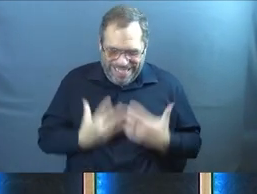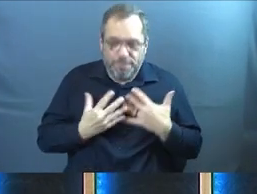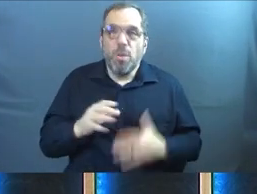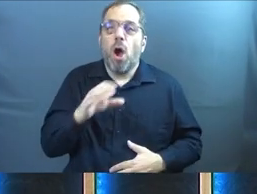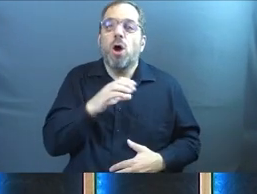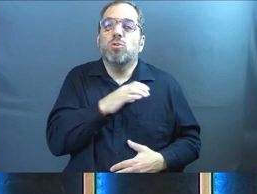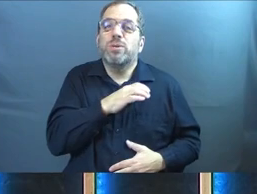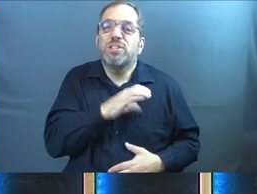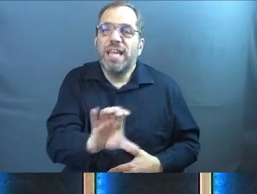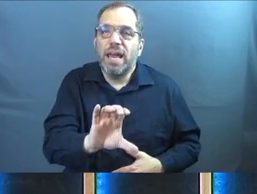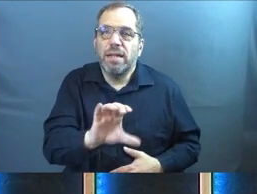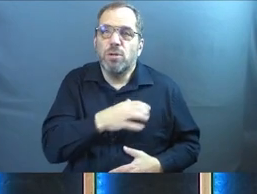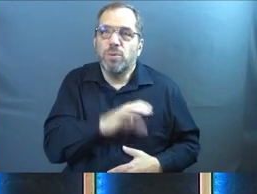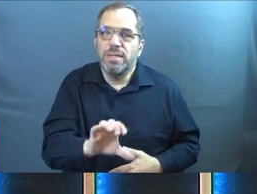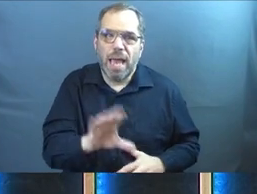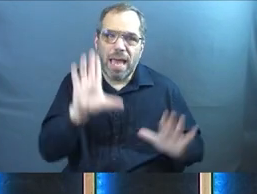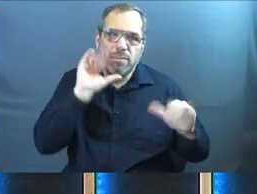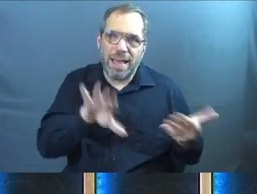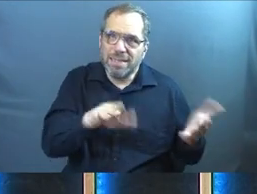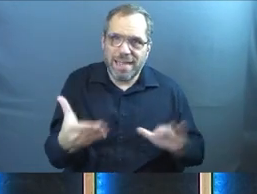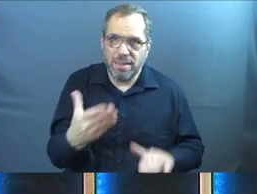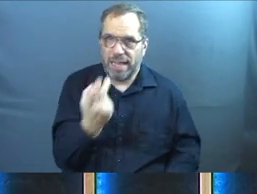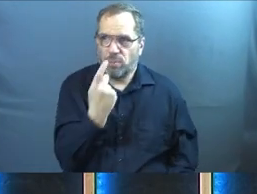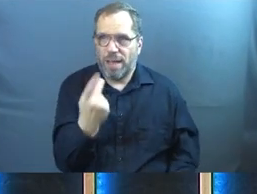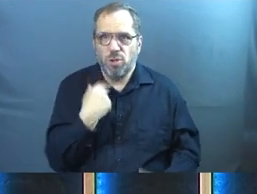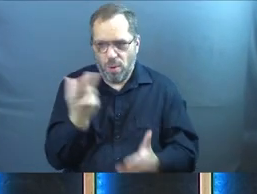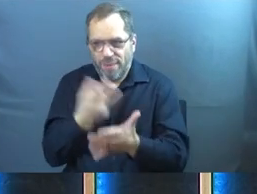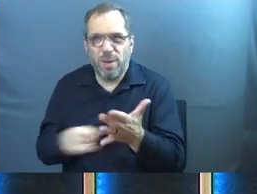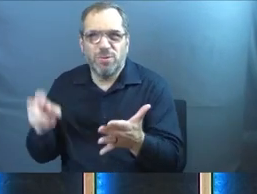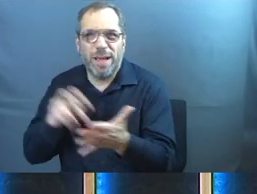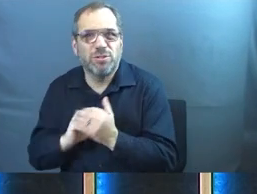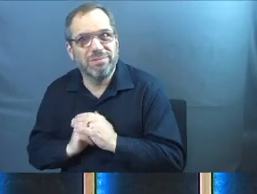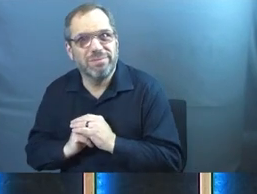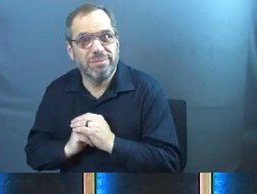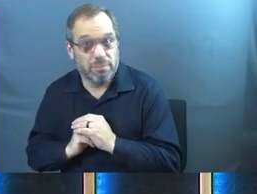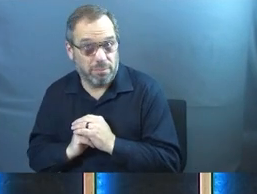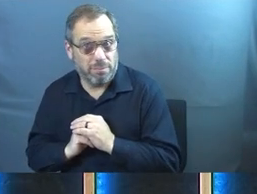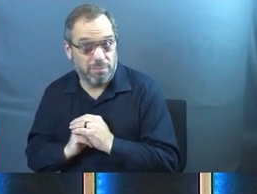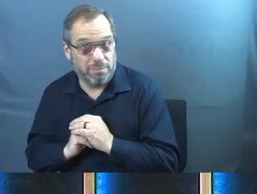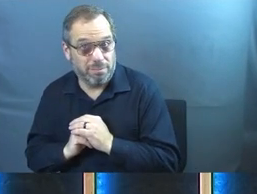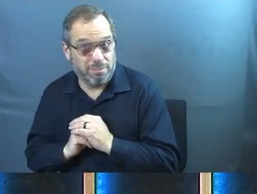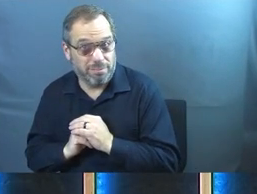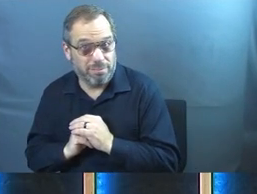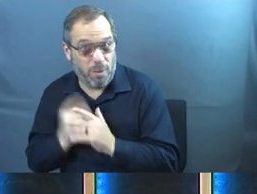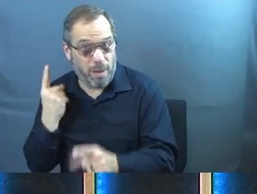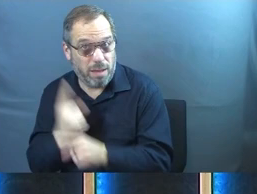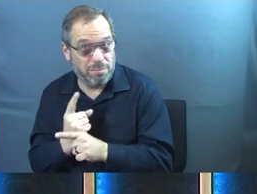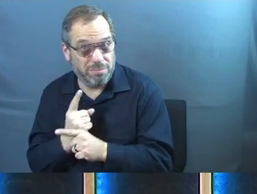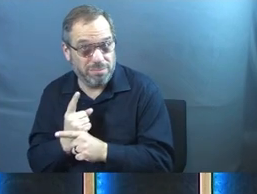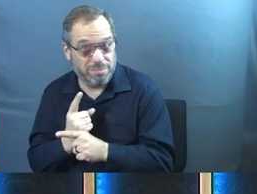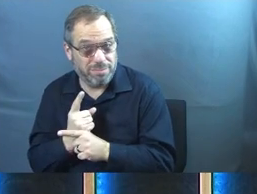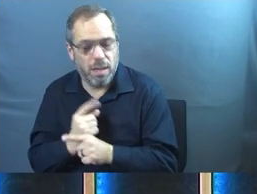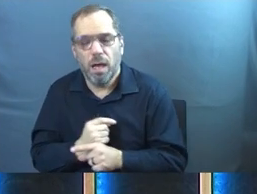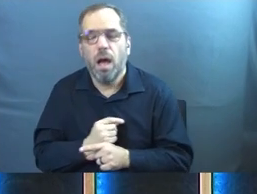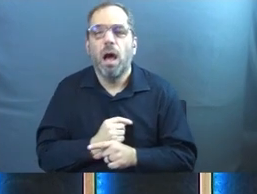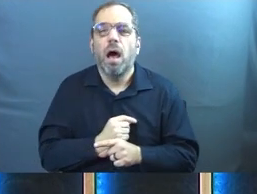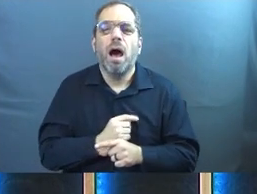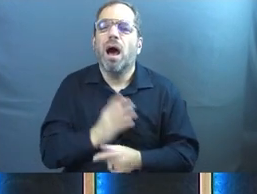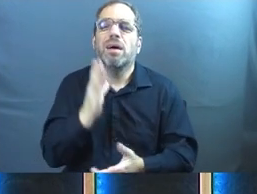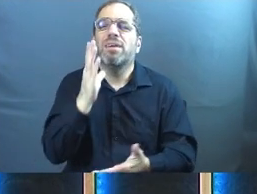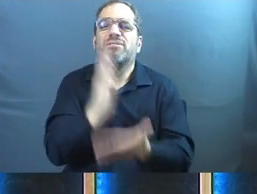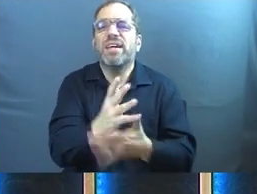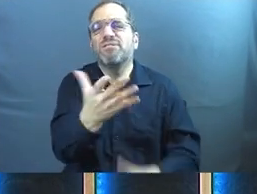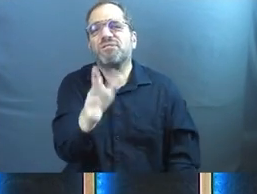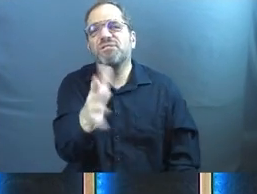Christianity expects death. That's why we have resurrection. Yes? Yes. Quit being